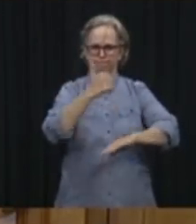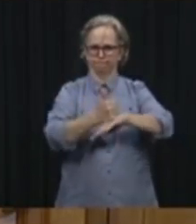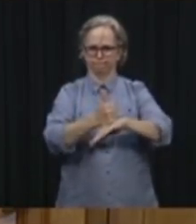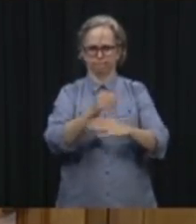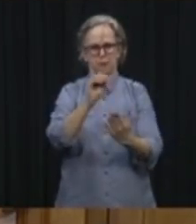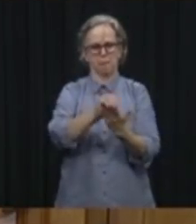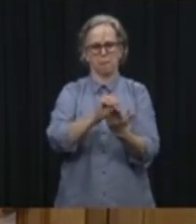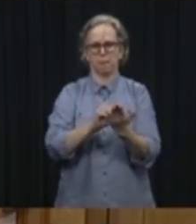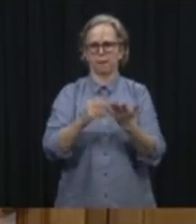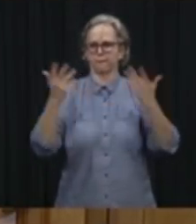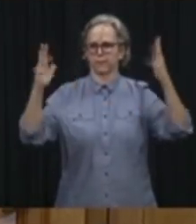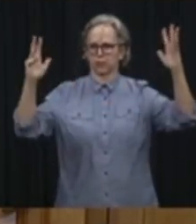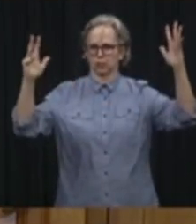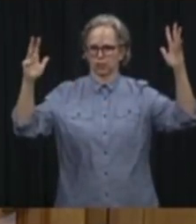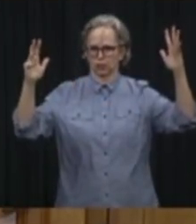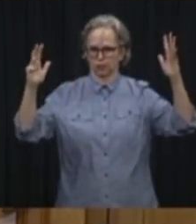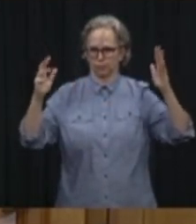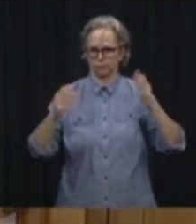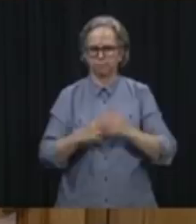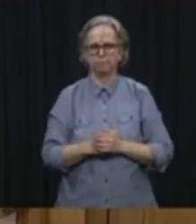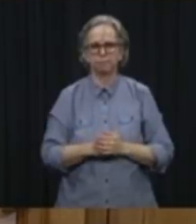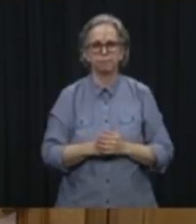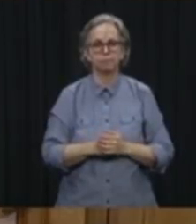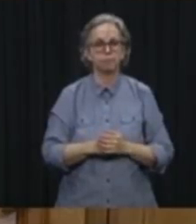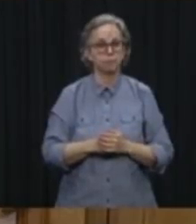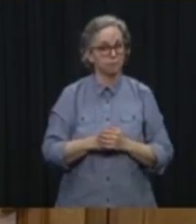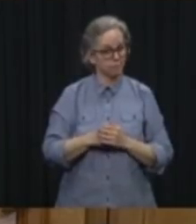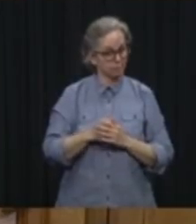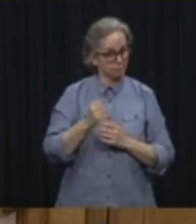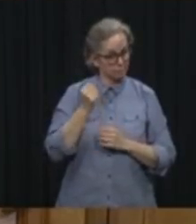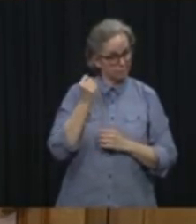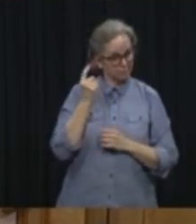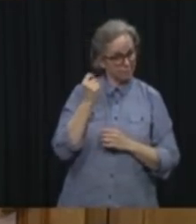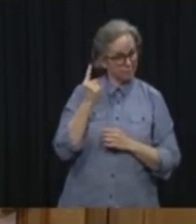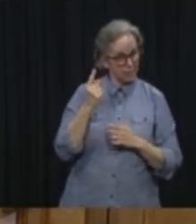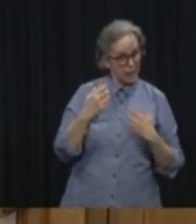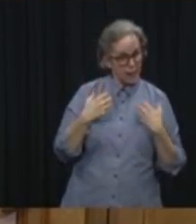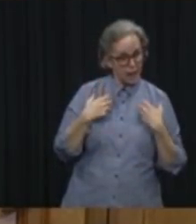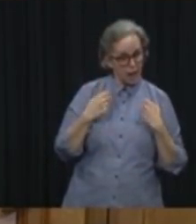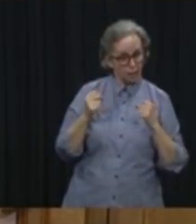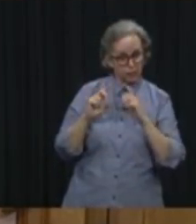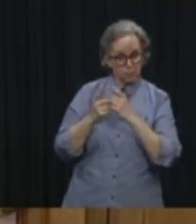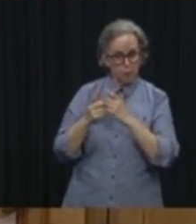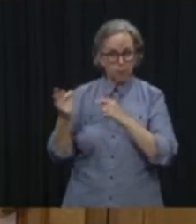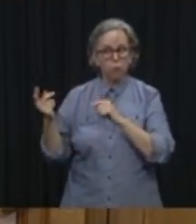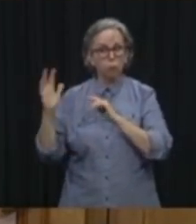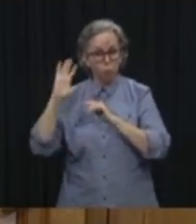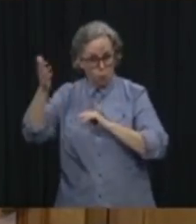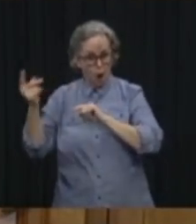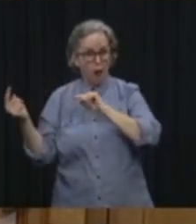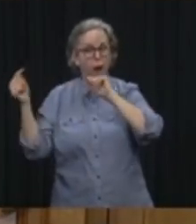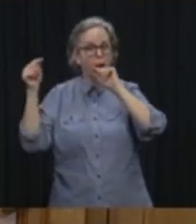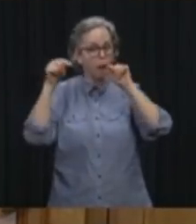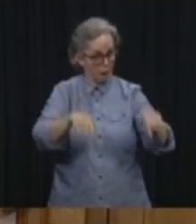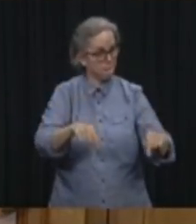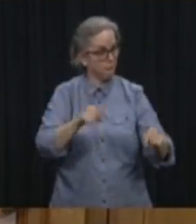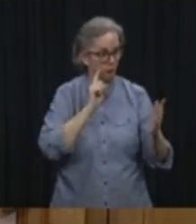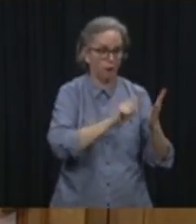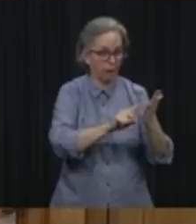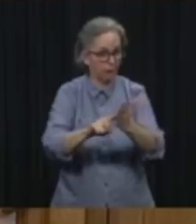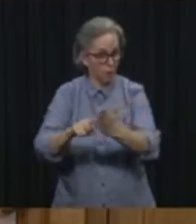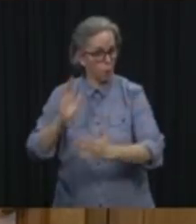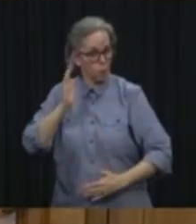This document, these orders can be enforced by the local health departments as well as local law